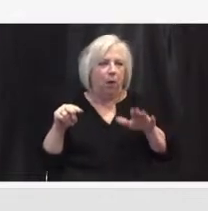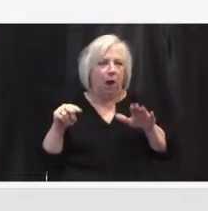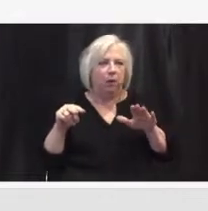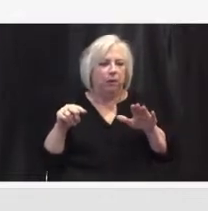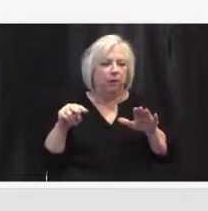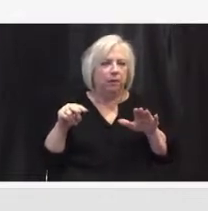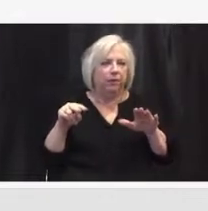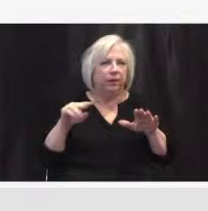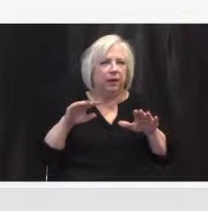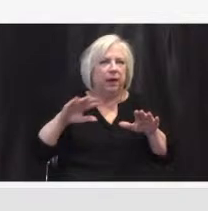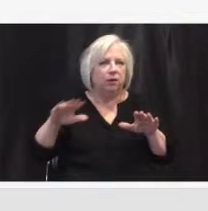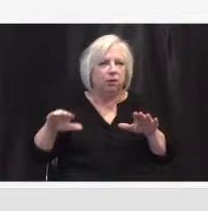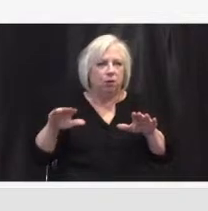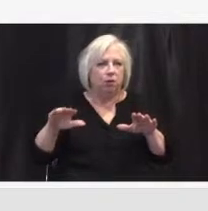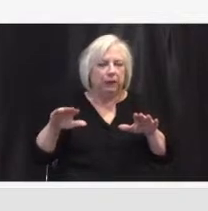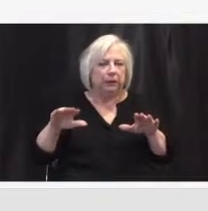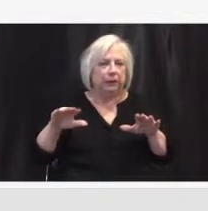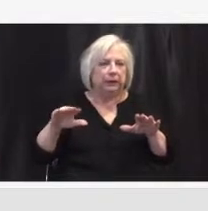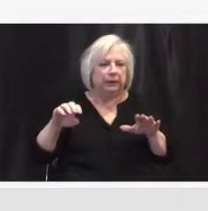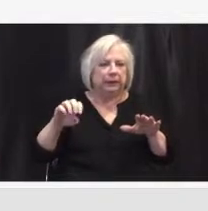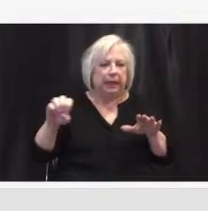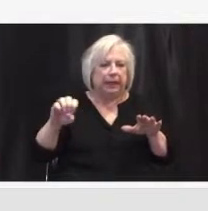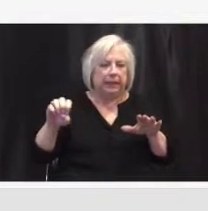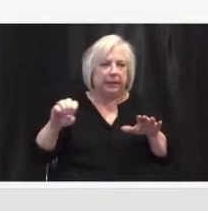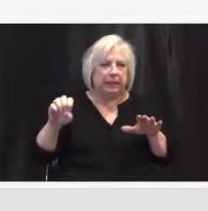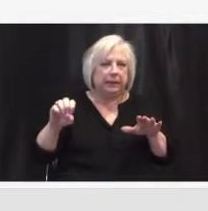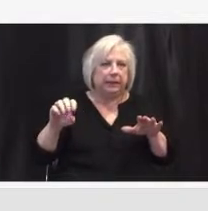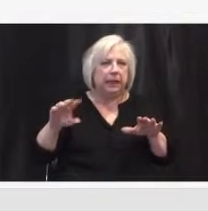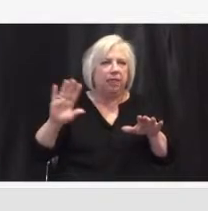house is on the right-hand side? Yes.